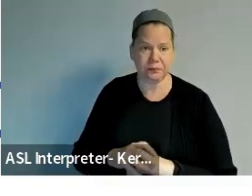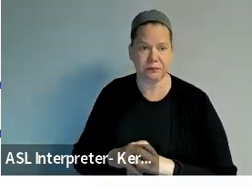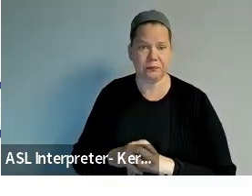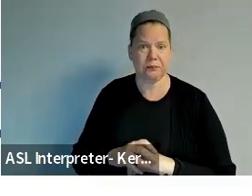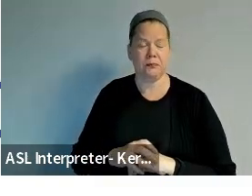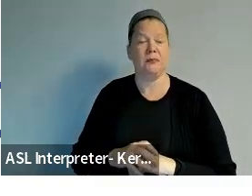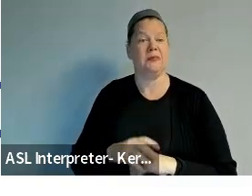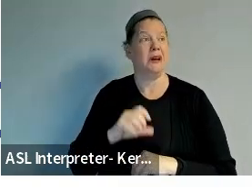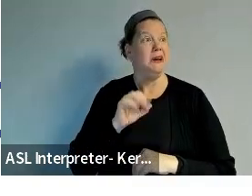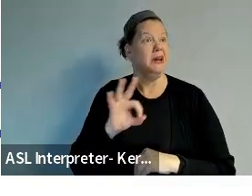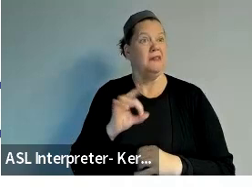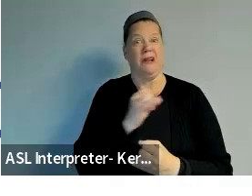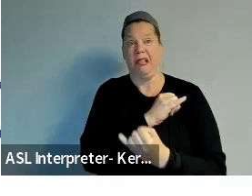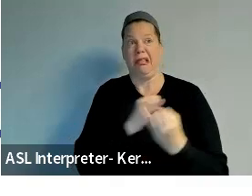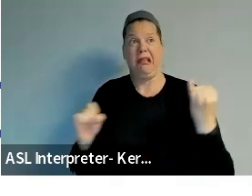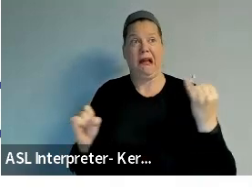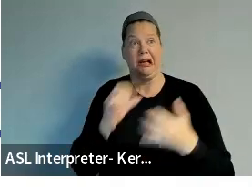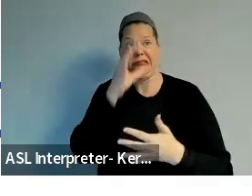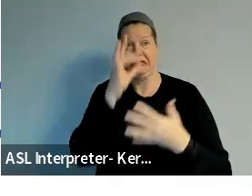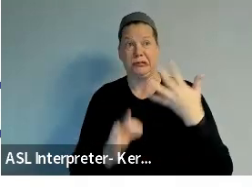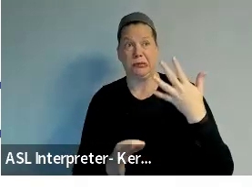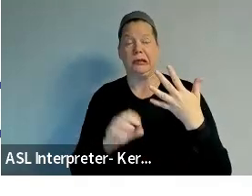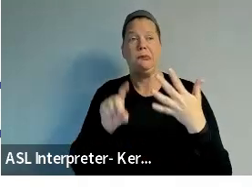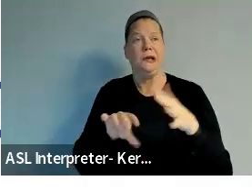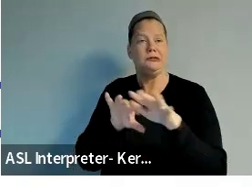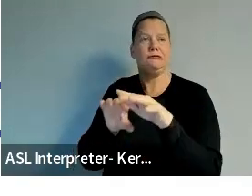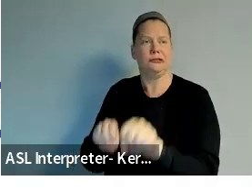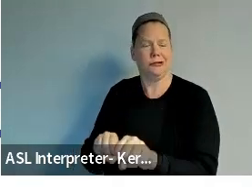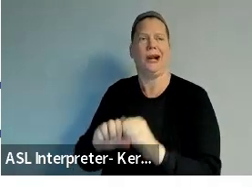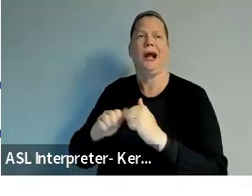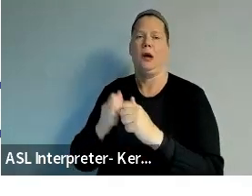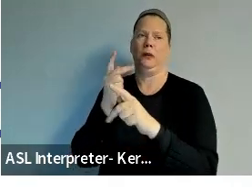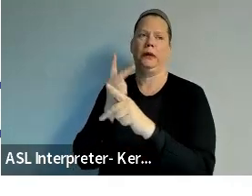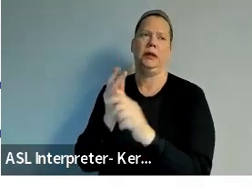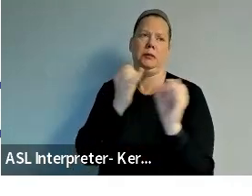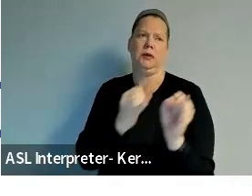safety of the individual or others,